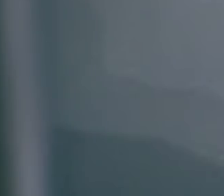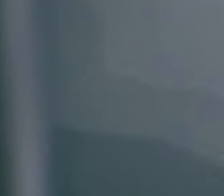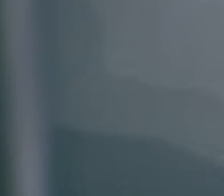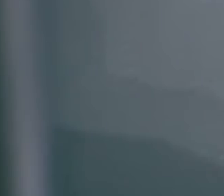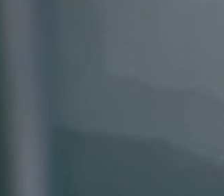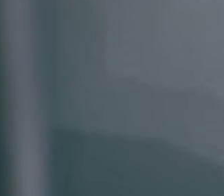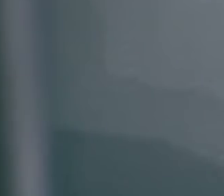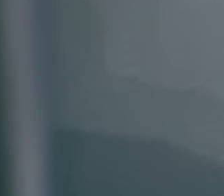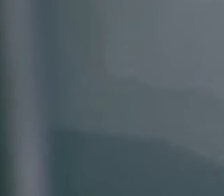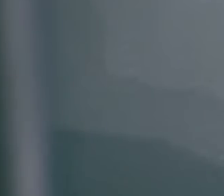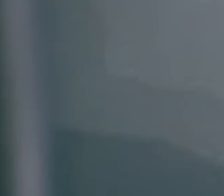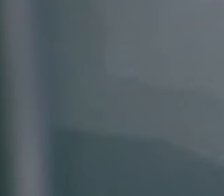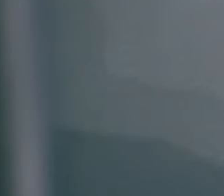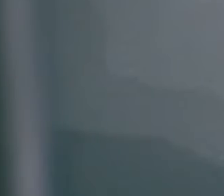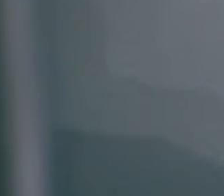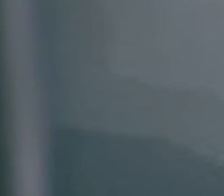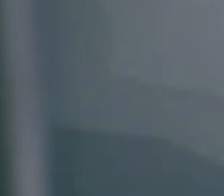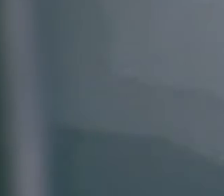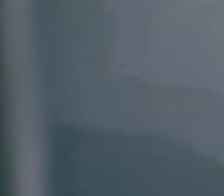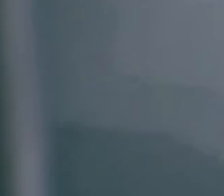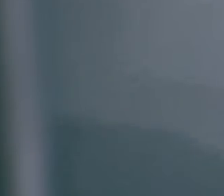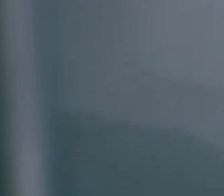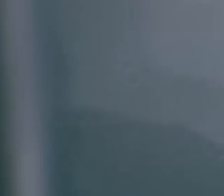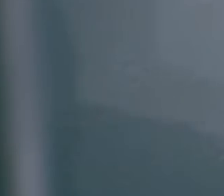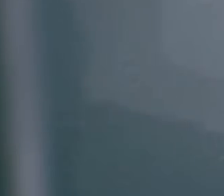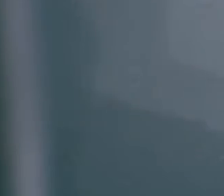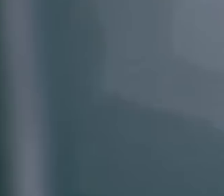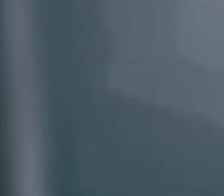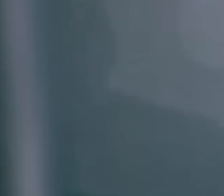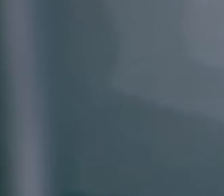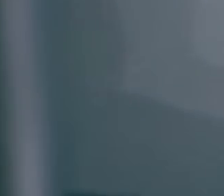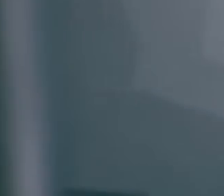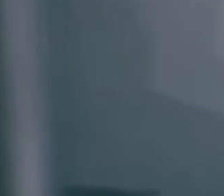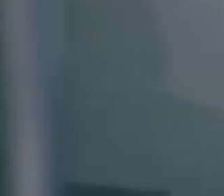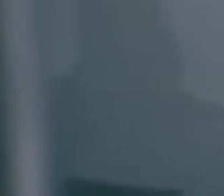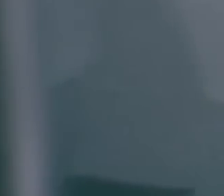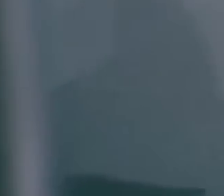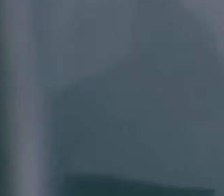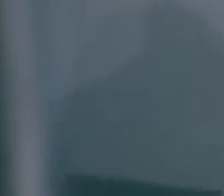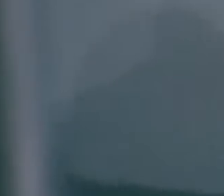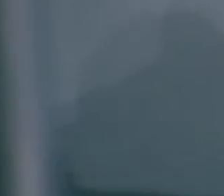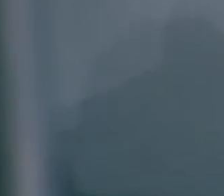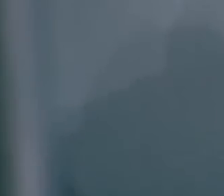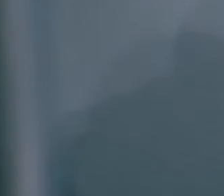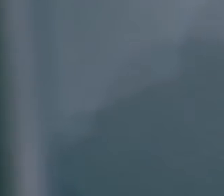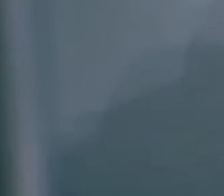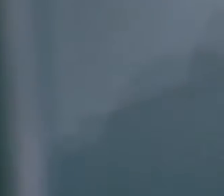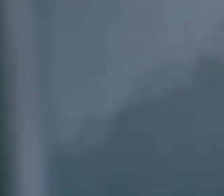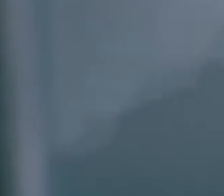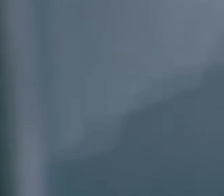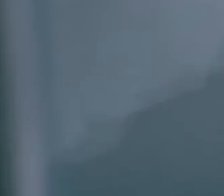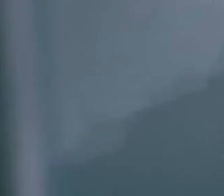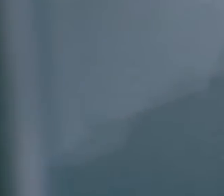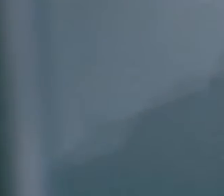as President of the Senate. This is the original document. The date